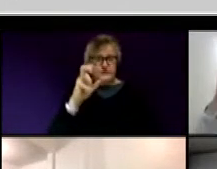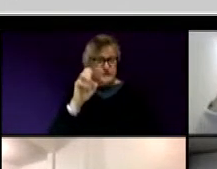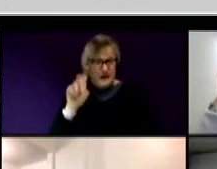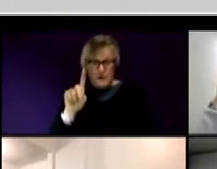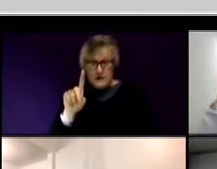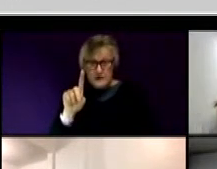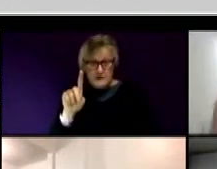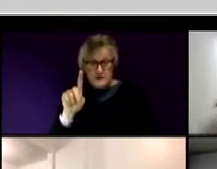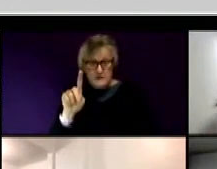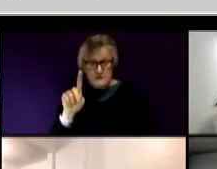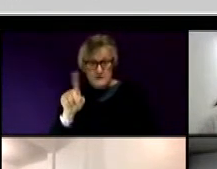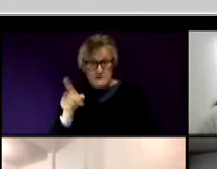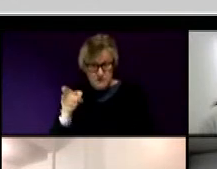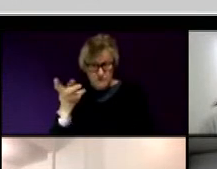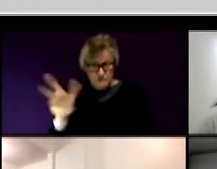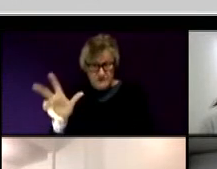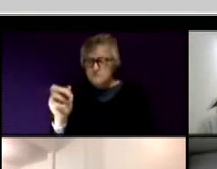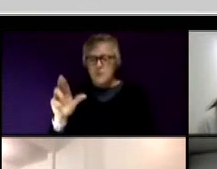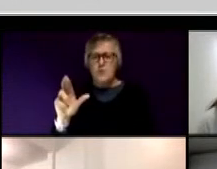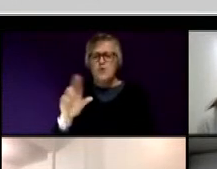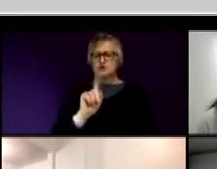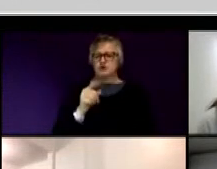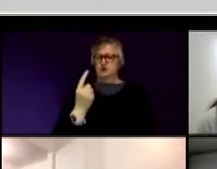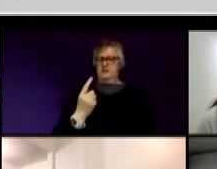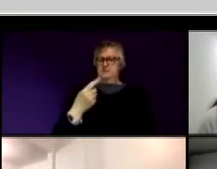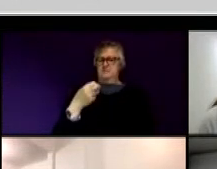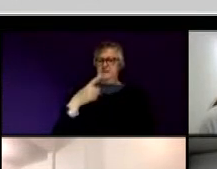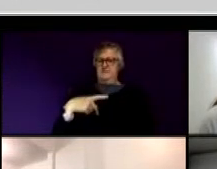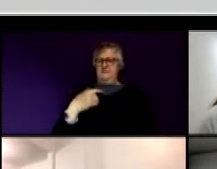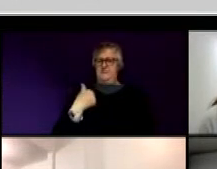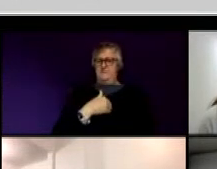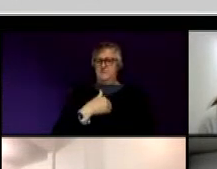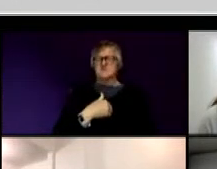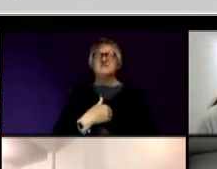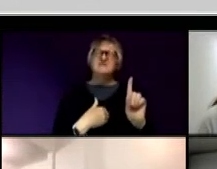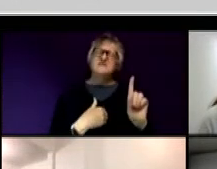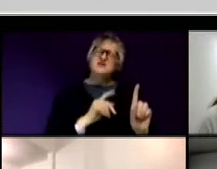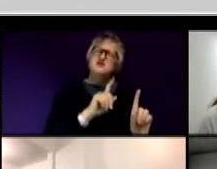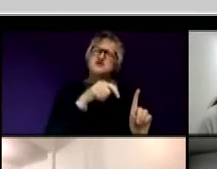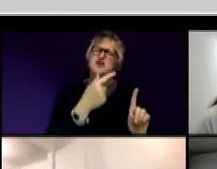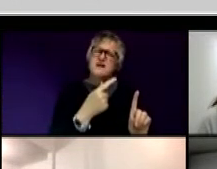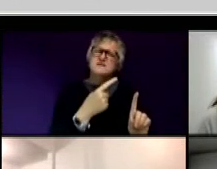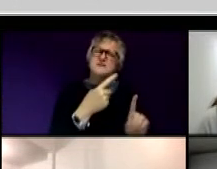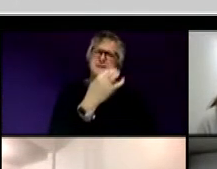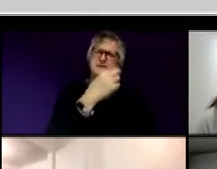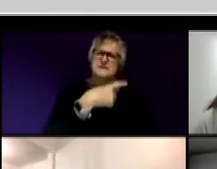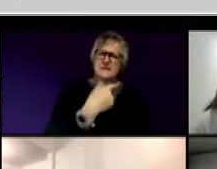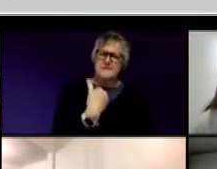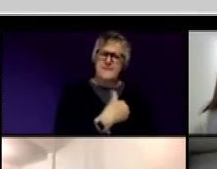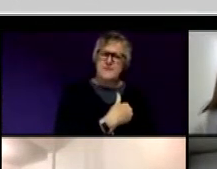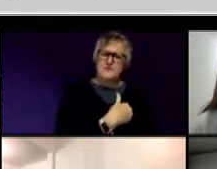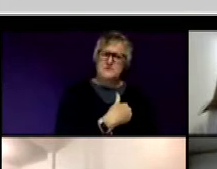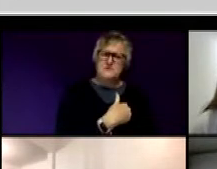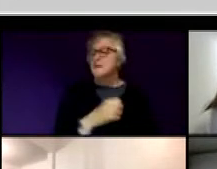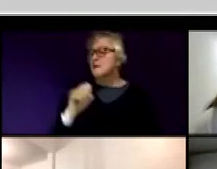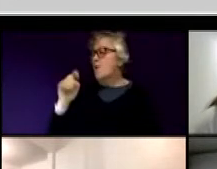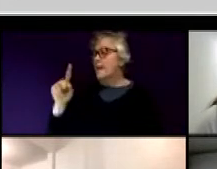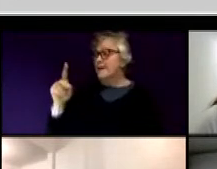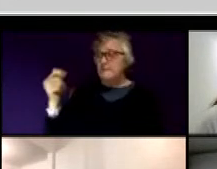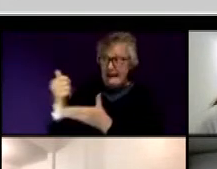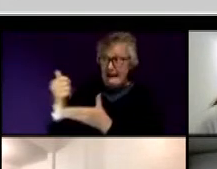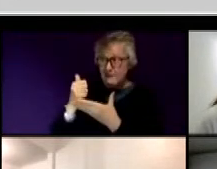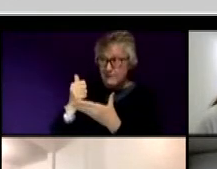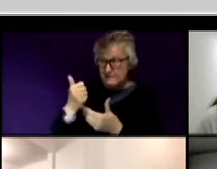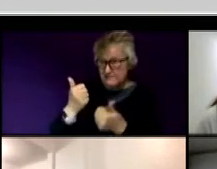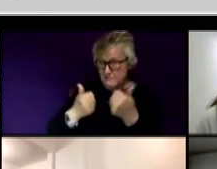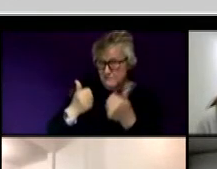doing PCCEP members? We're just going to do the PCCEP members. Okay, and, so help me out, Theo. I think we